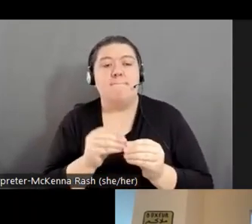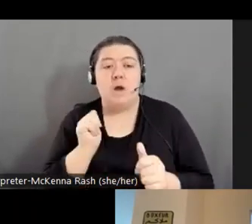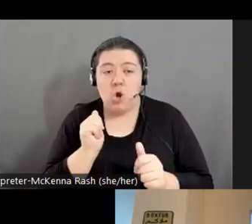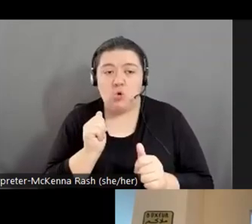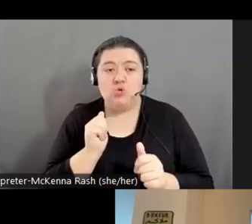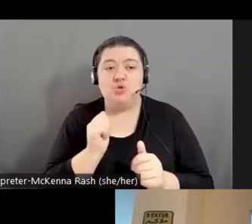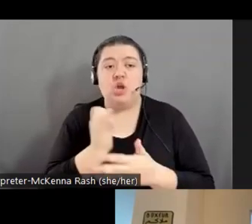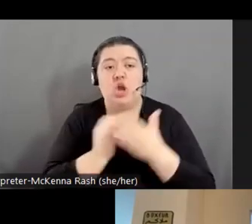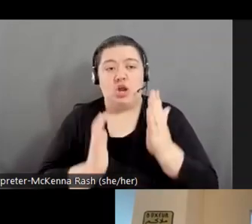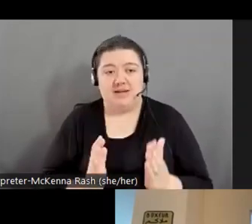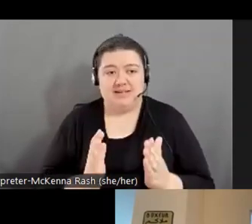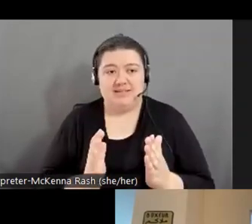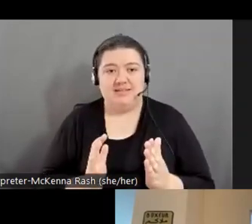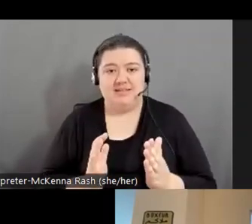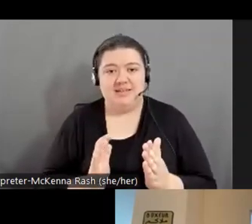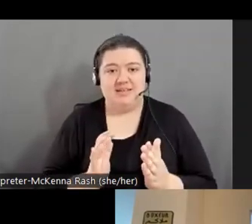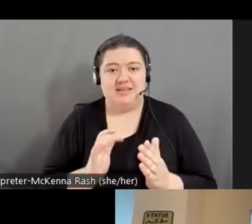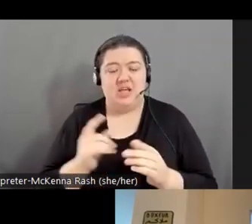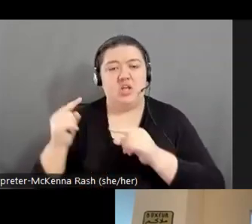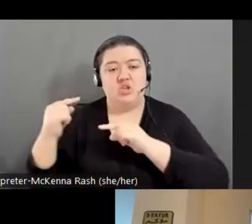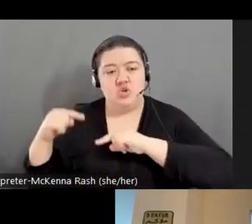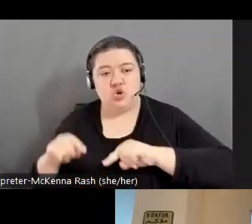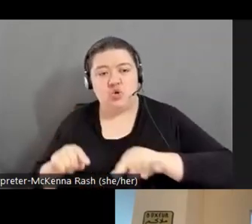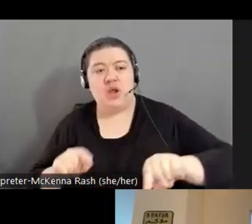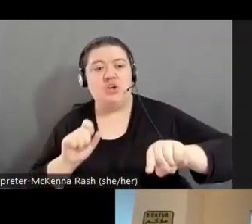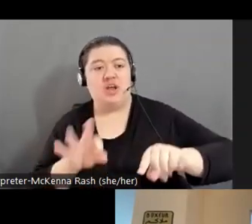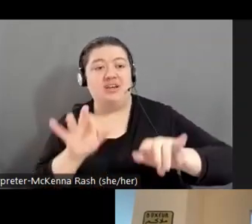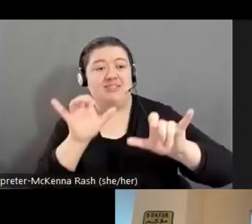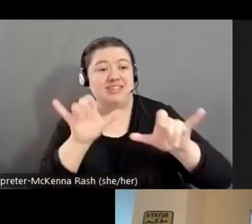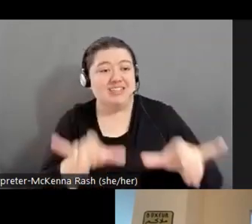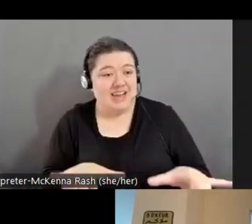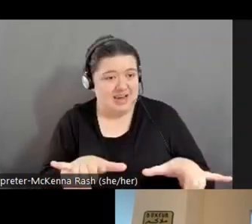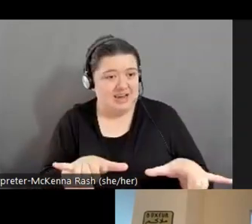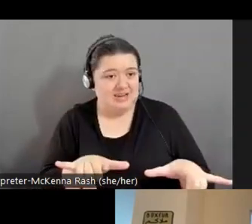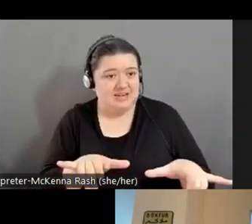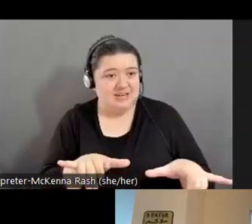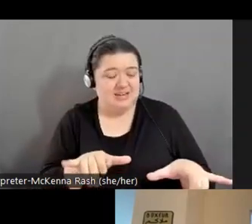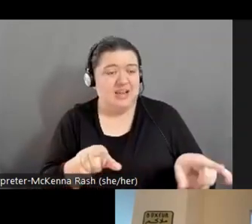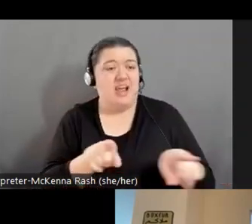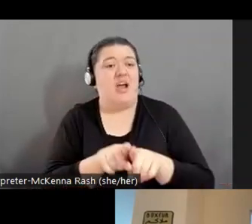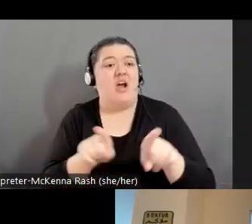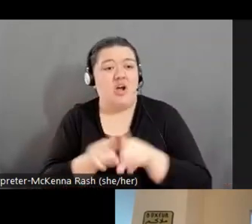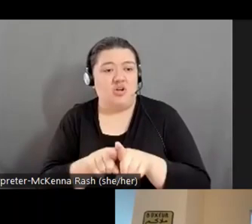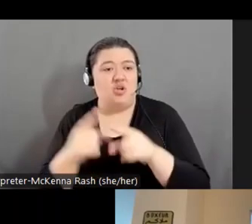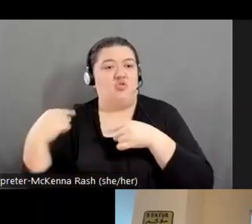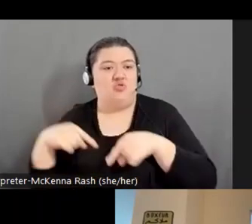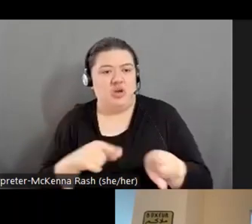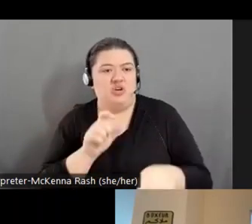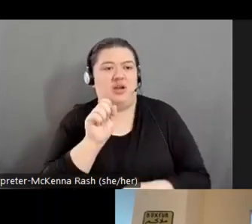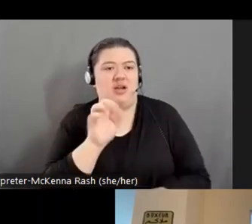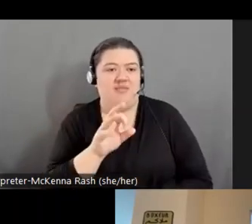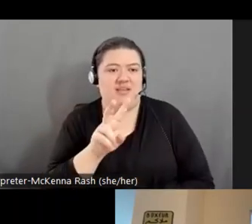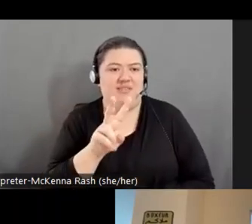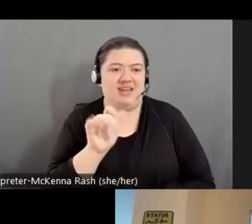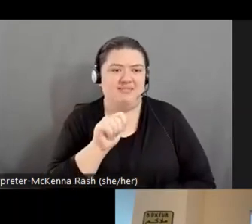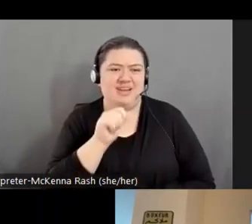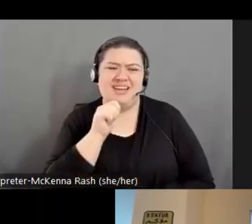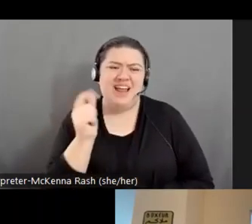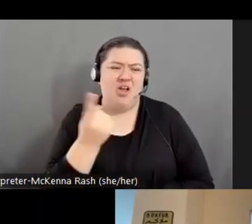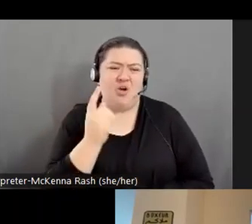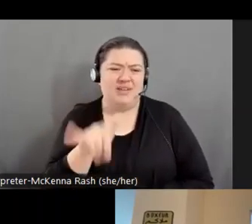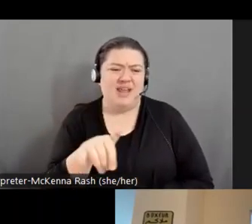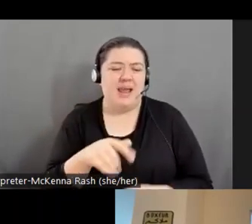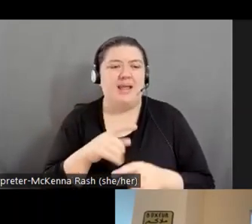For most artists, that the duration of stay is also the duration of the visa, but that doesn't always work that way. Like, for